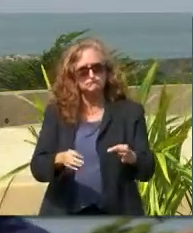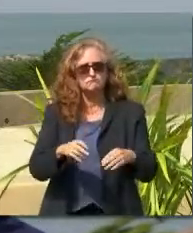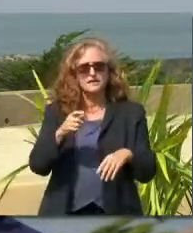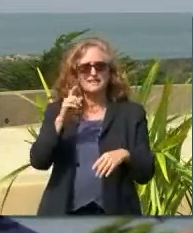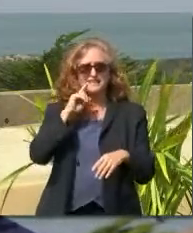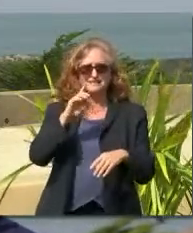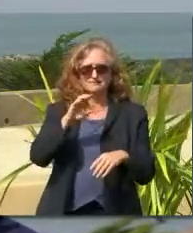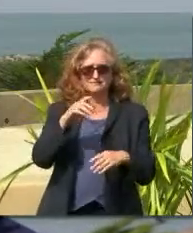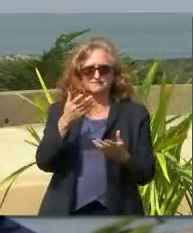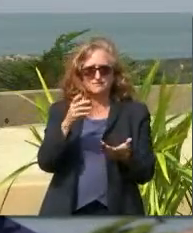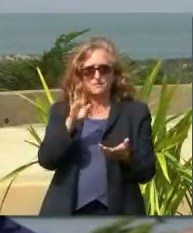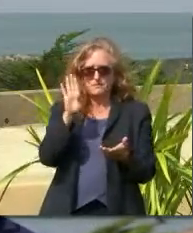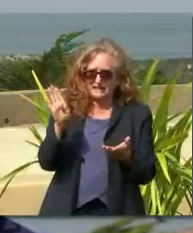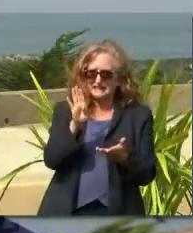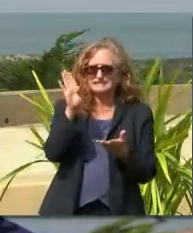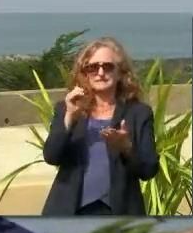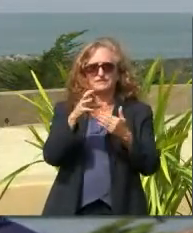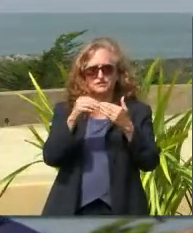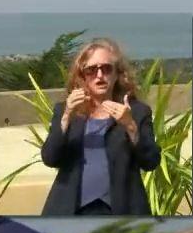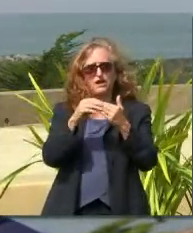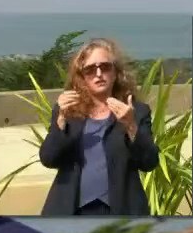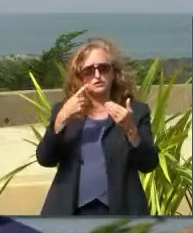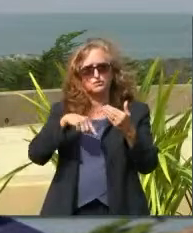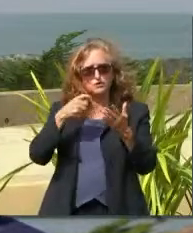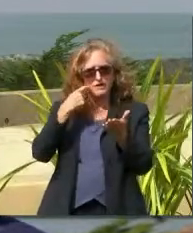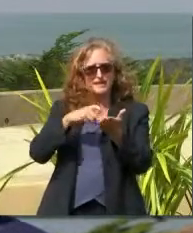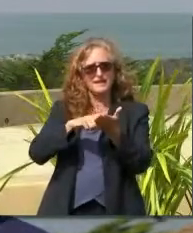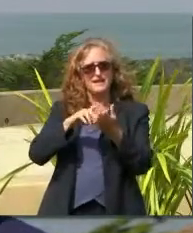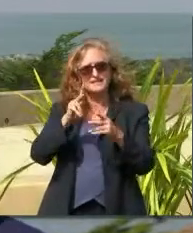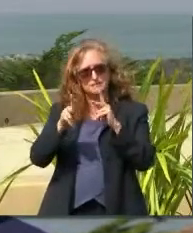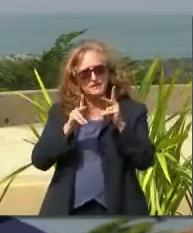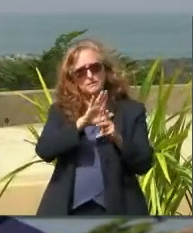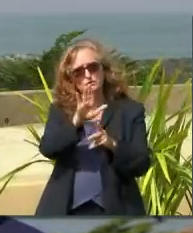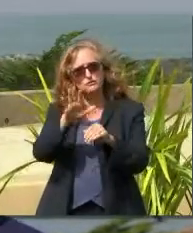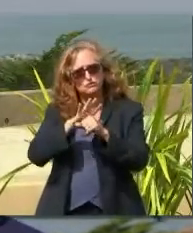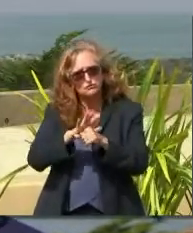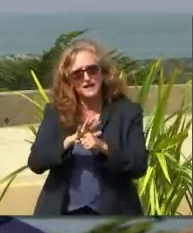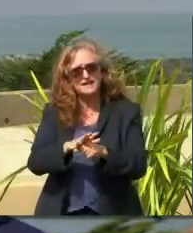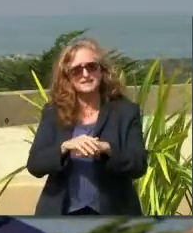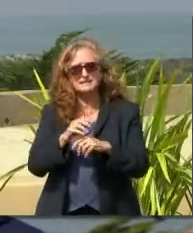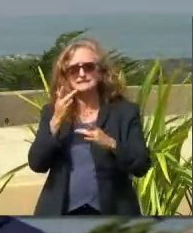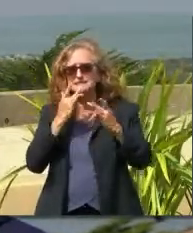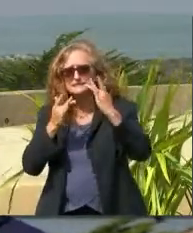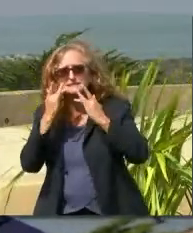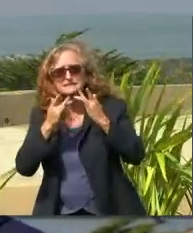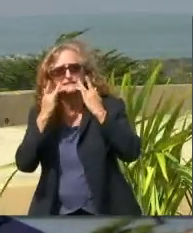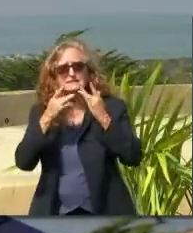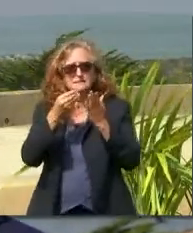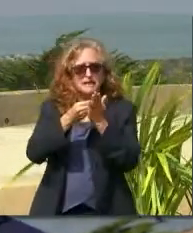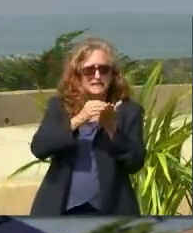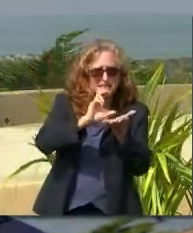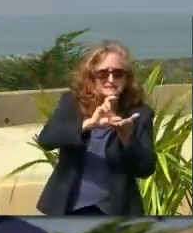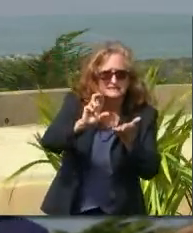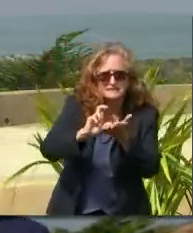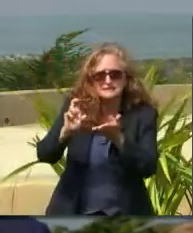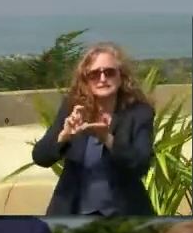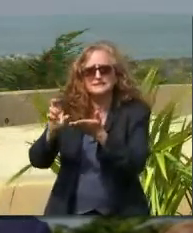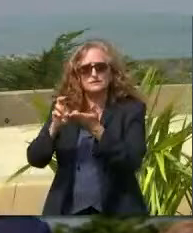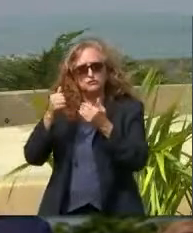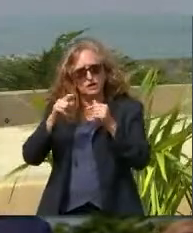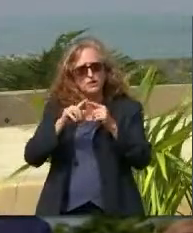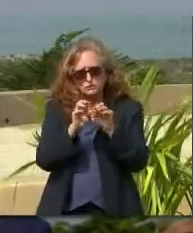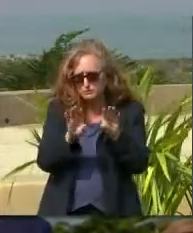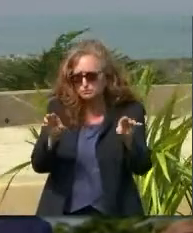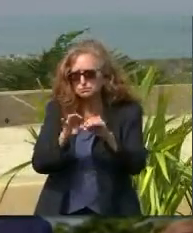appreciative that this state's recognizing the stress and strain that families are going through, and we're getting that money out in a very timely